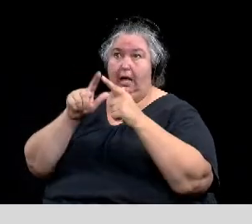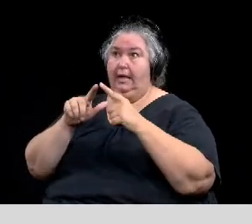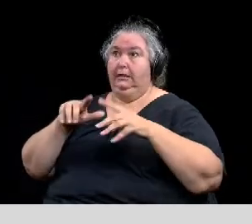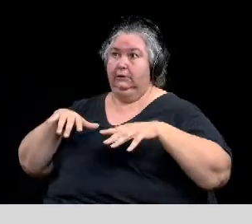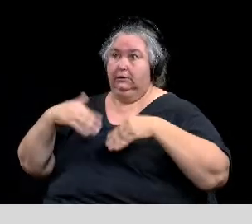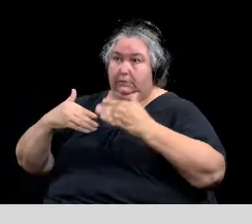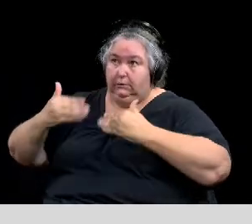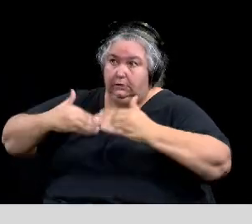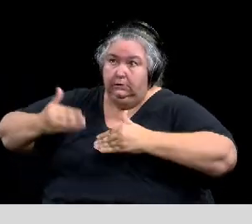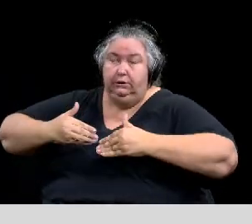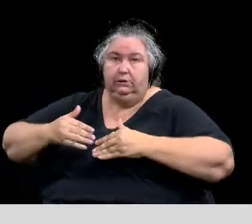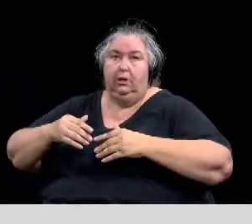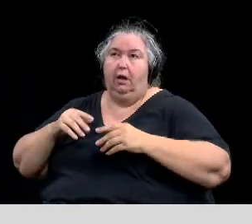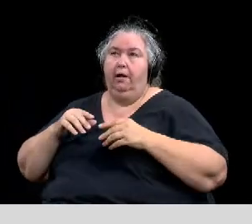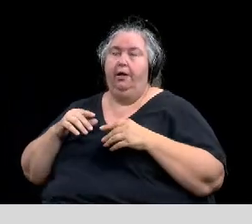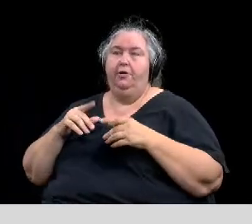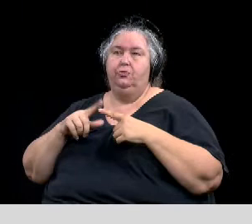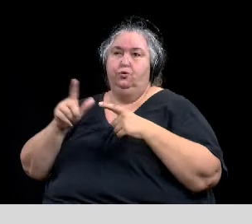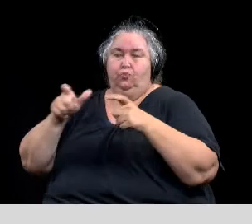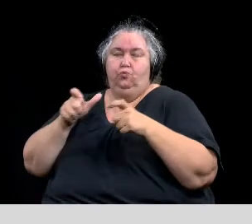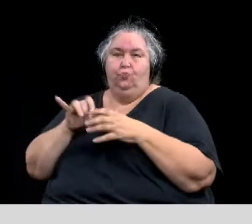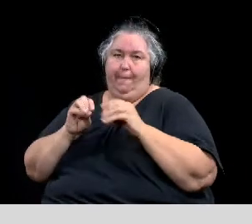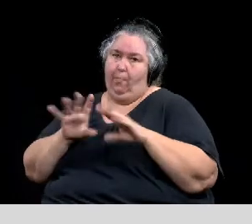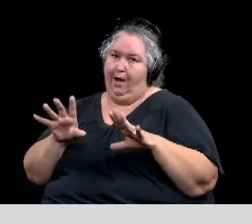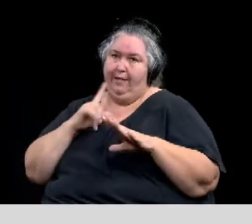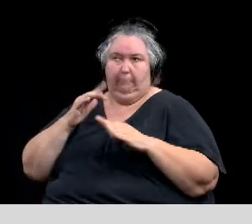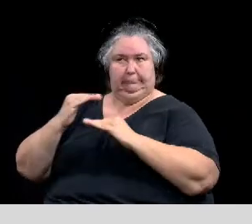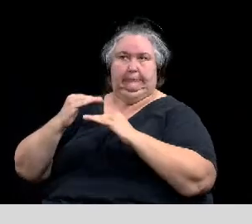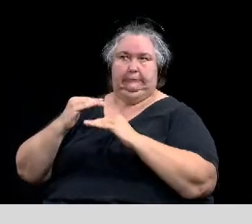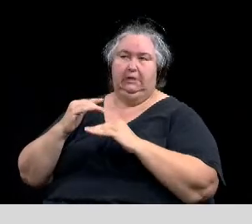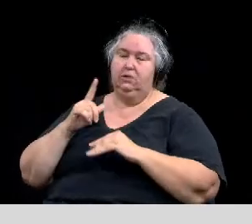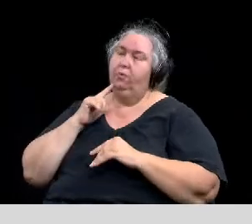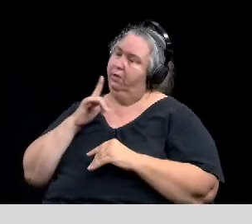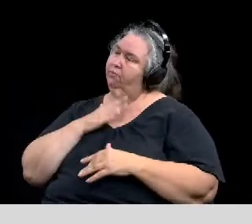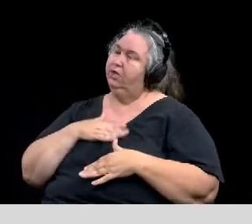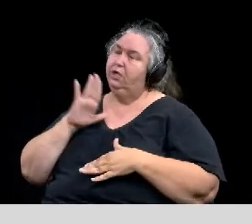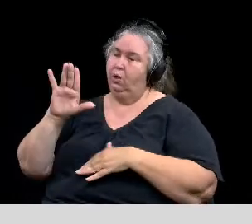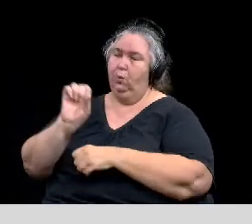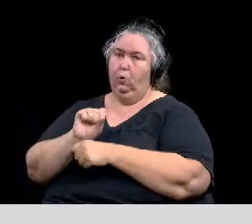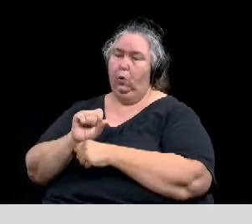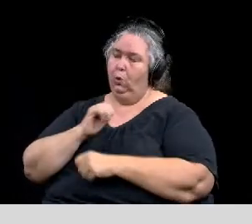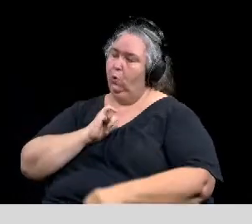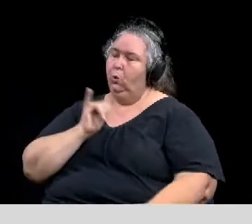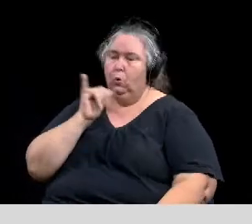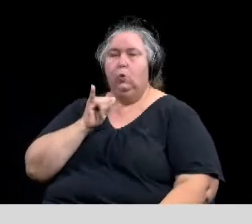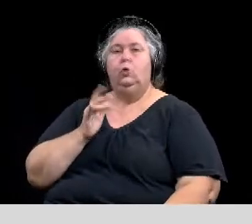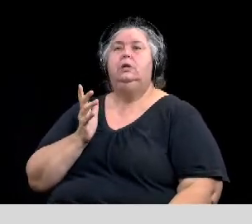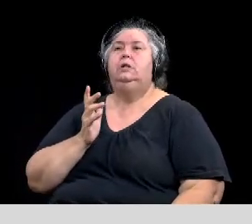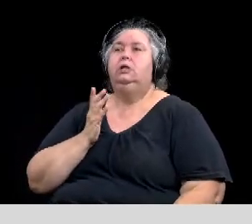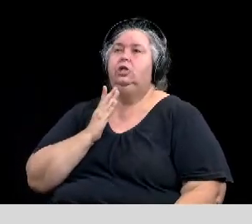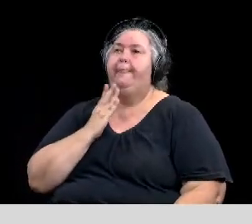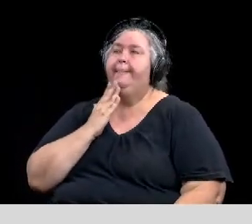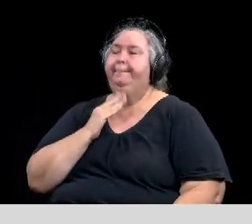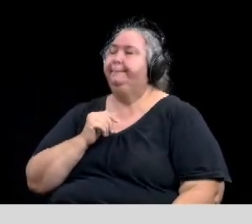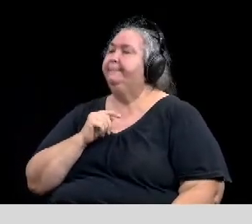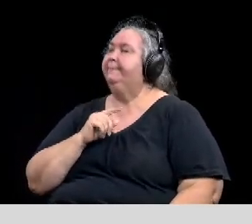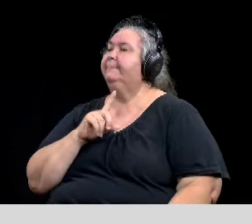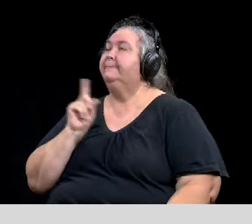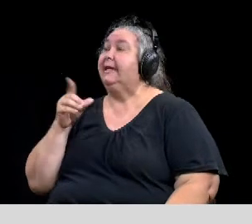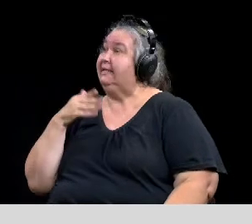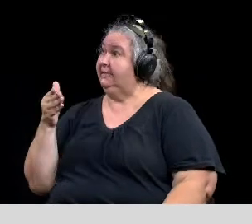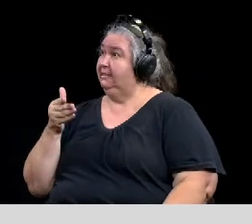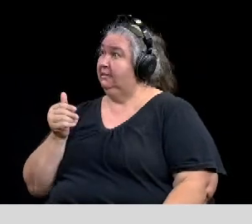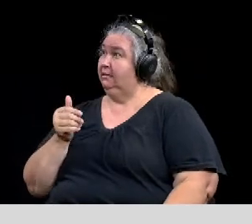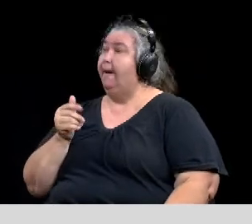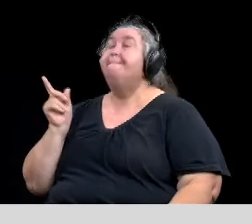measures to control the spread. We really appreciate the work that they're doing out there. Next slide, please.